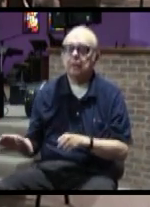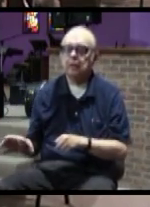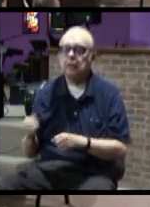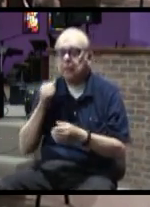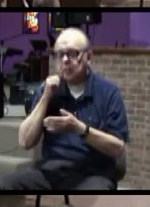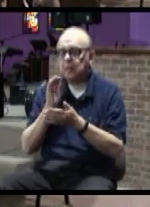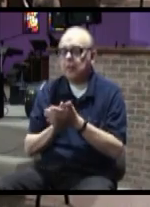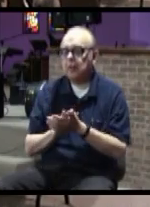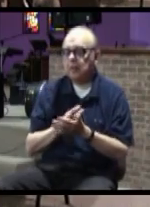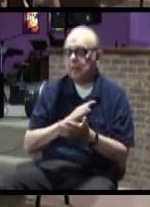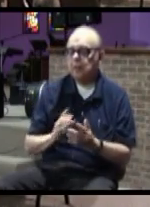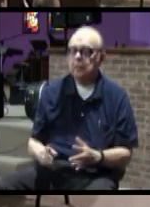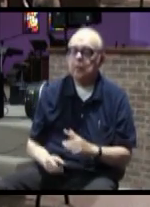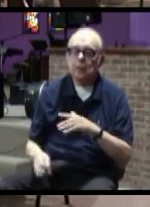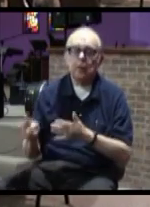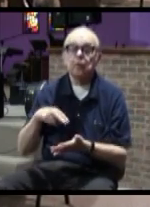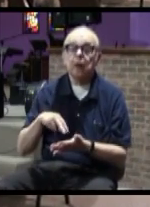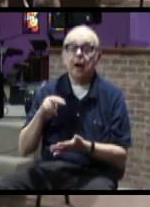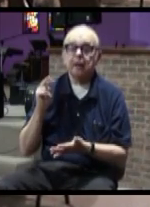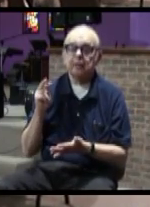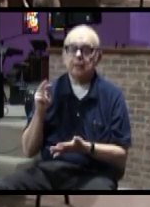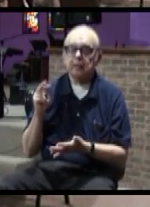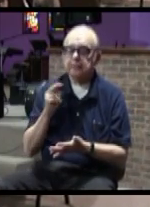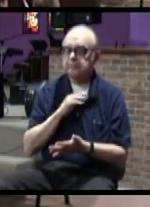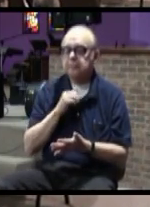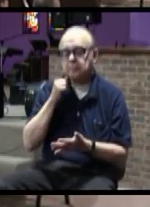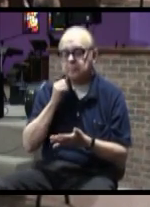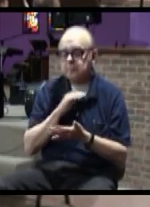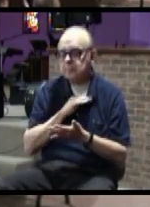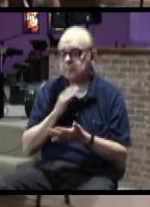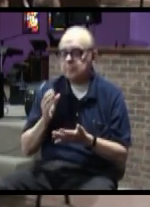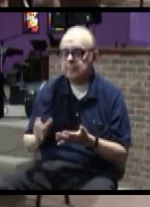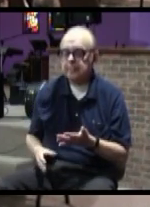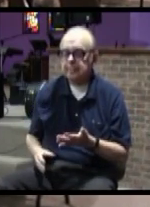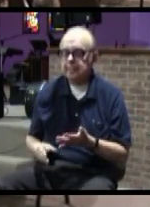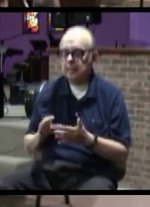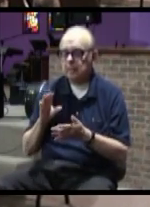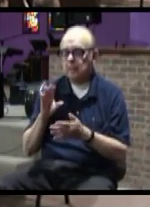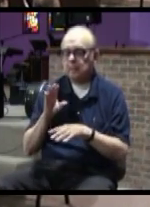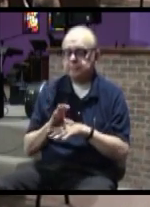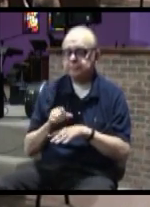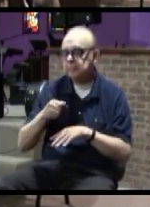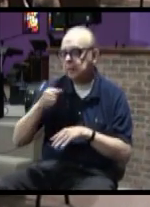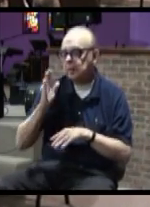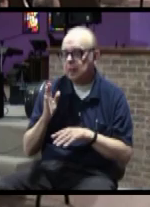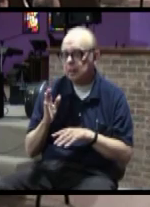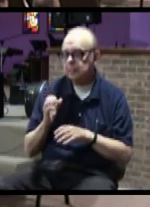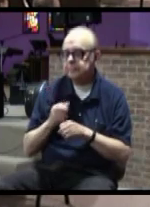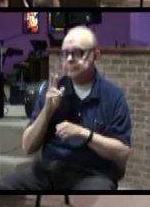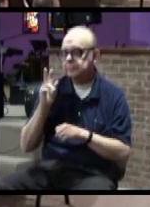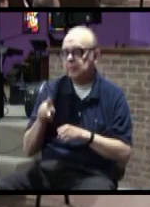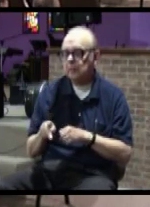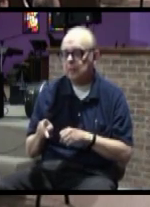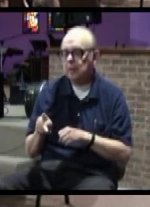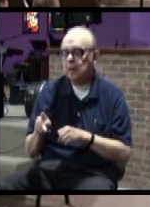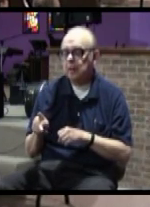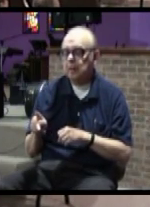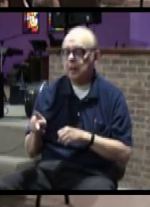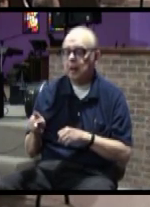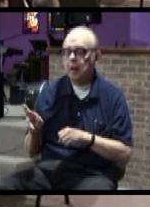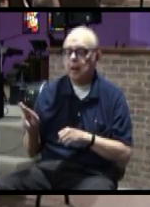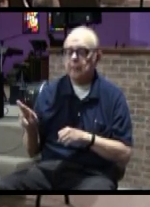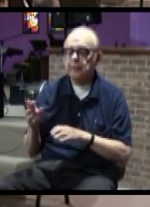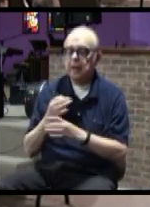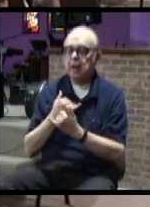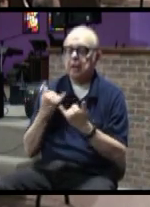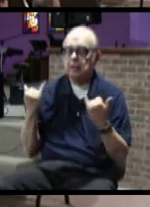children, then the bride of Christ shall rise. The bride of Christ is the church of God made up